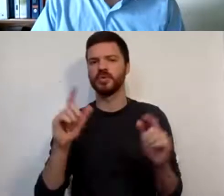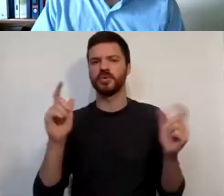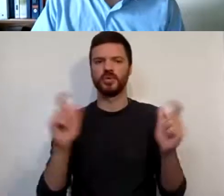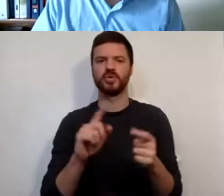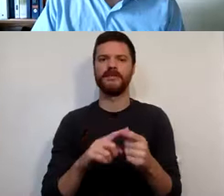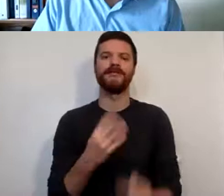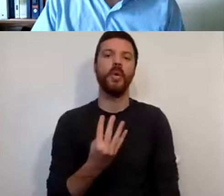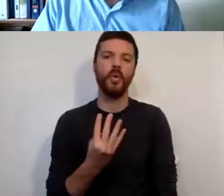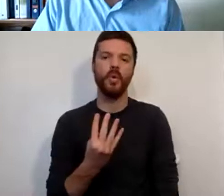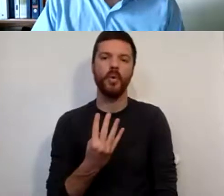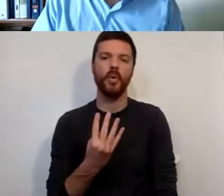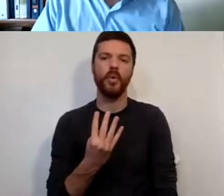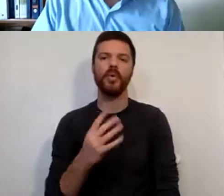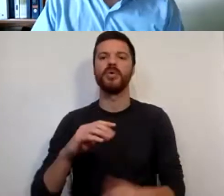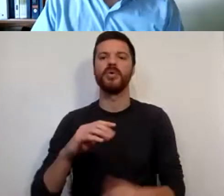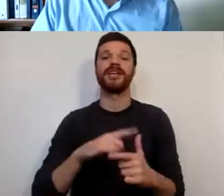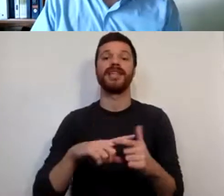in a potential screen.